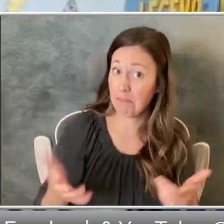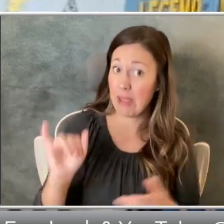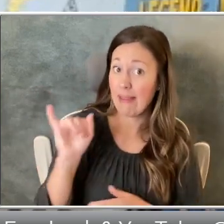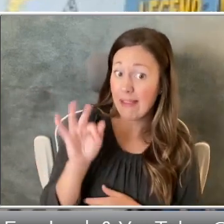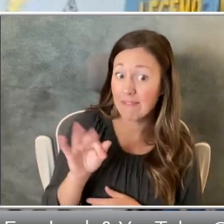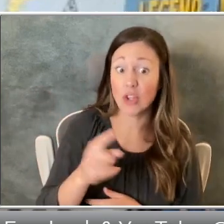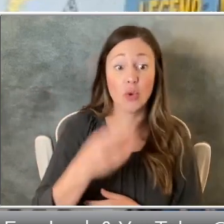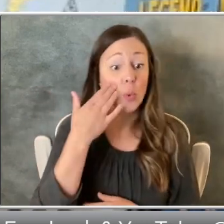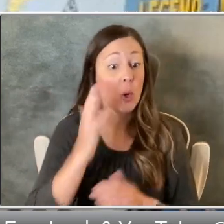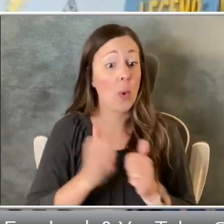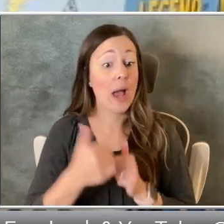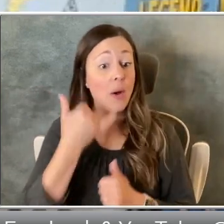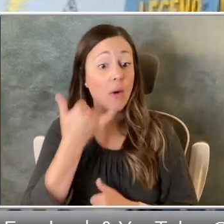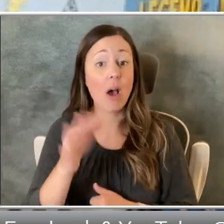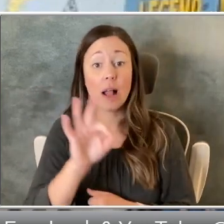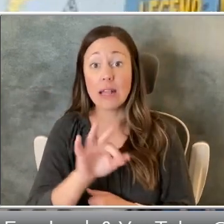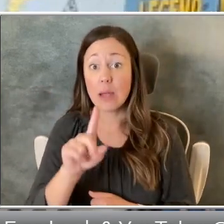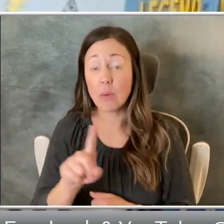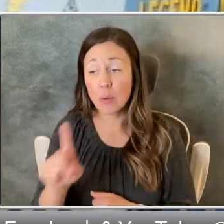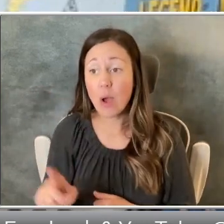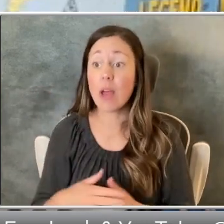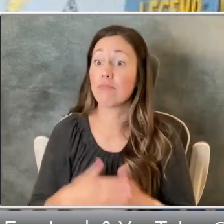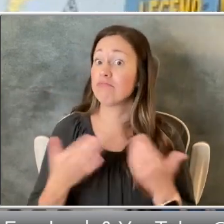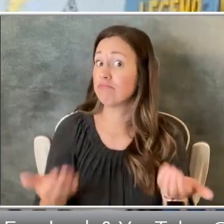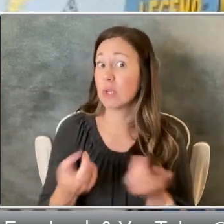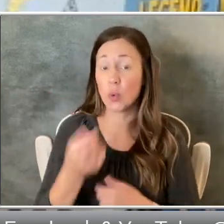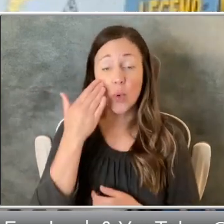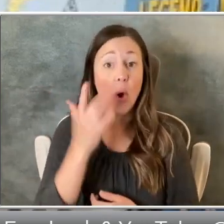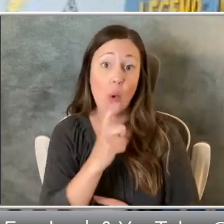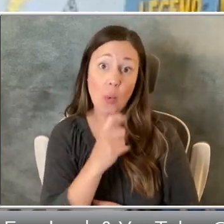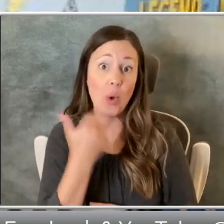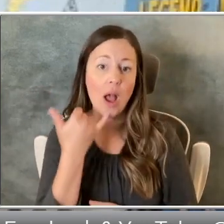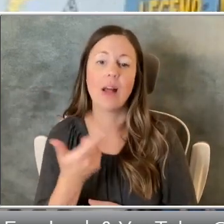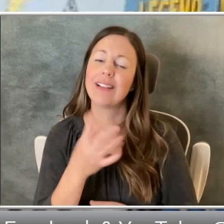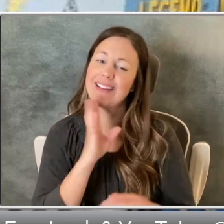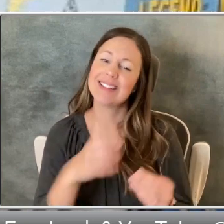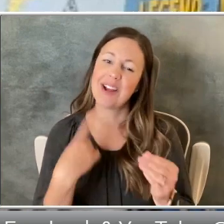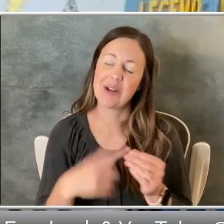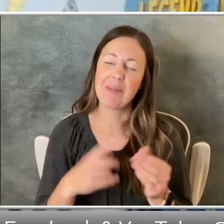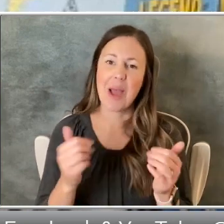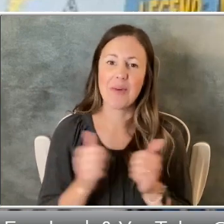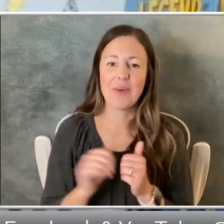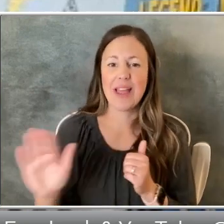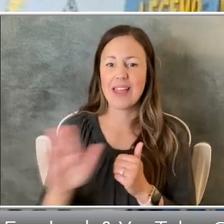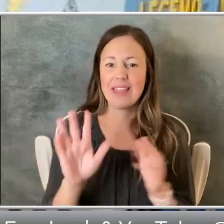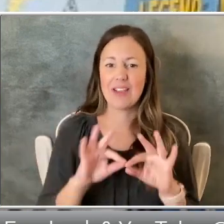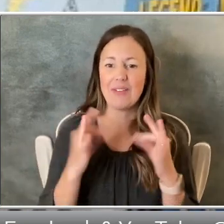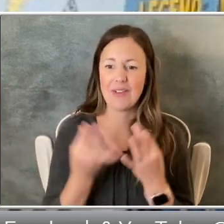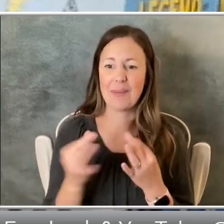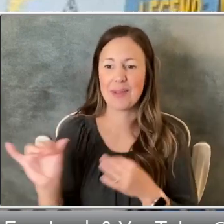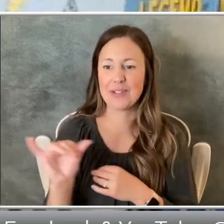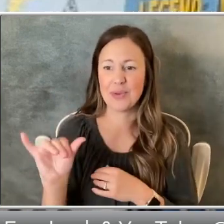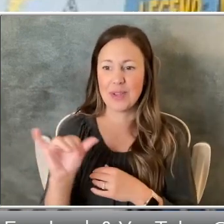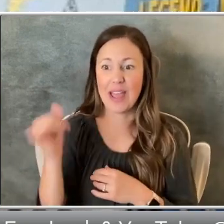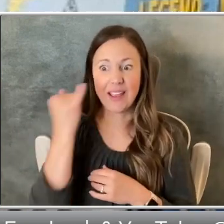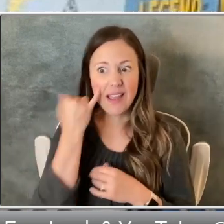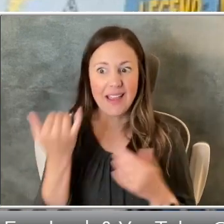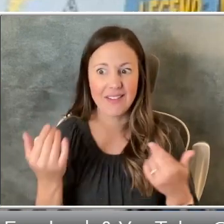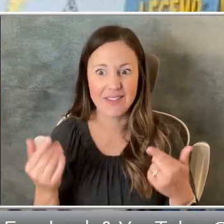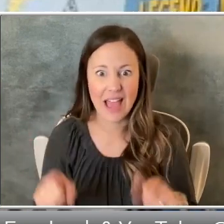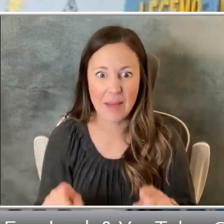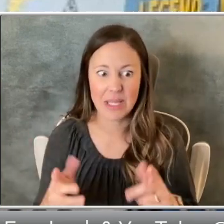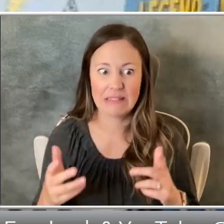know how to call 911? Do you know who to call? Like, and go over it almost with their family, like if this happens.